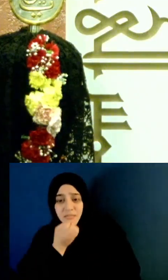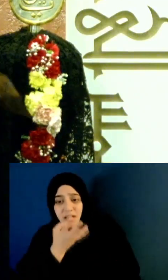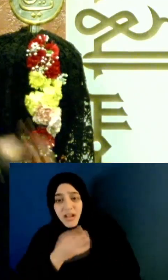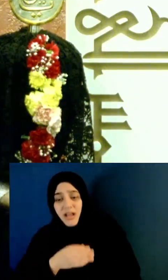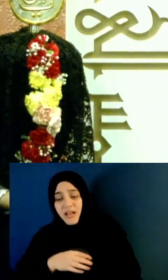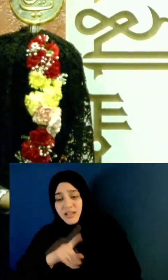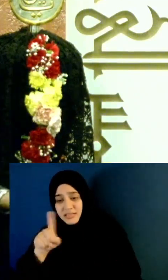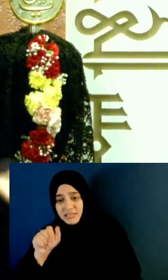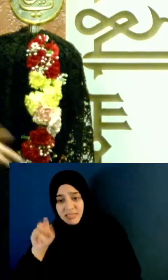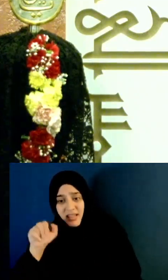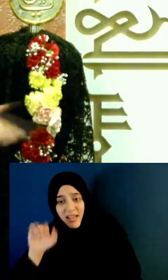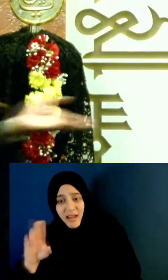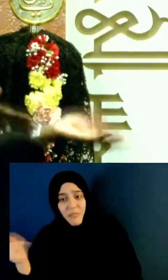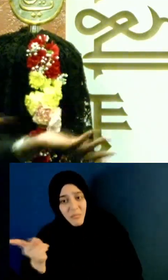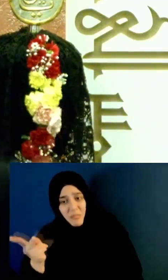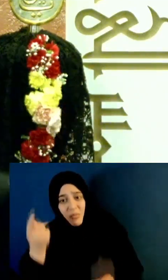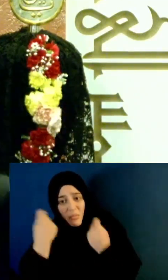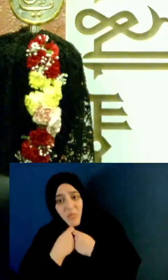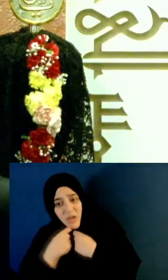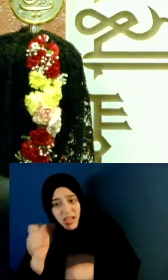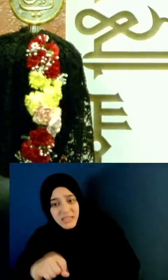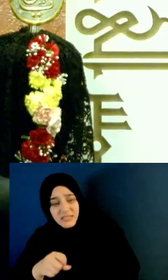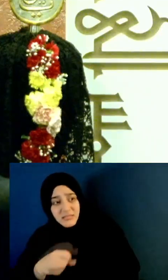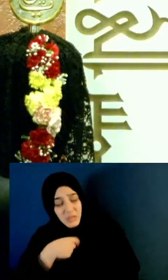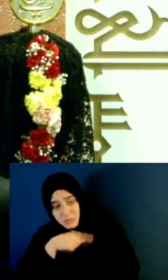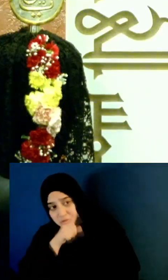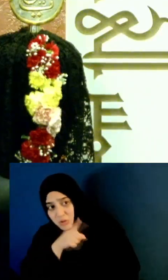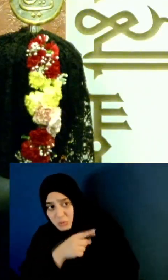love Zainab and Fatima. Why don't you just follow them?